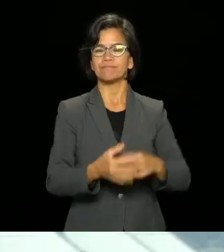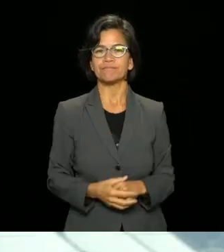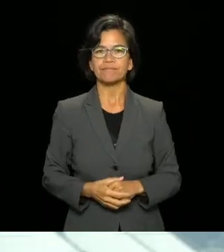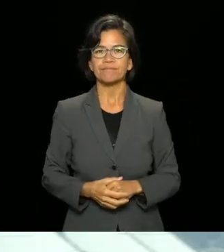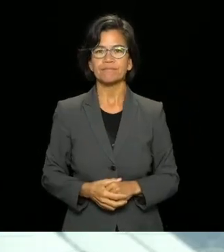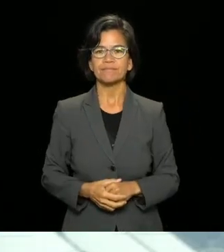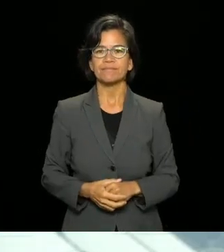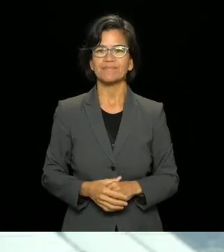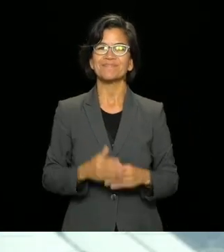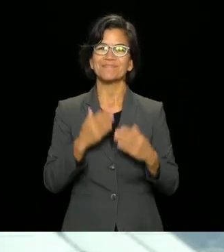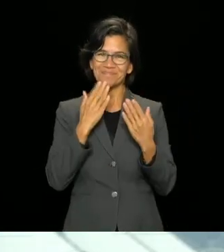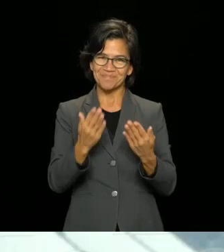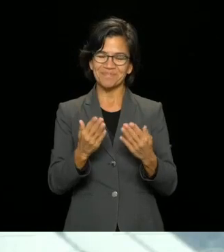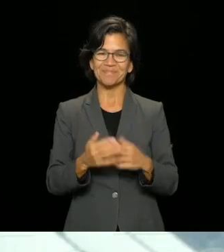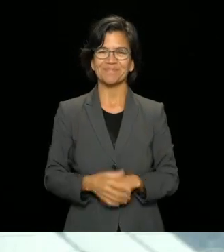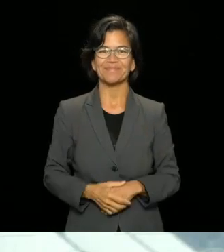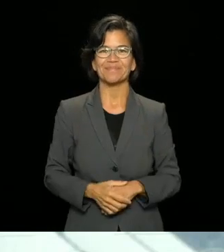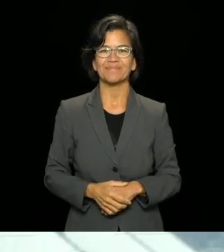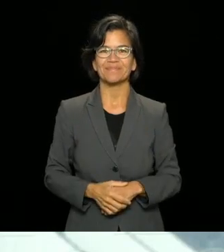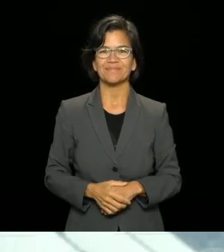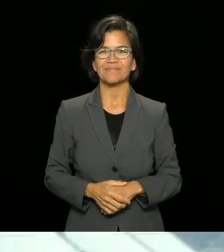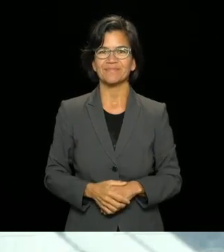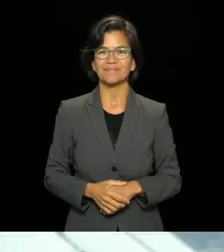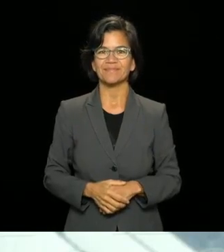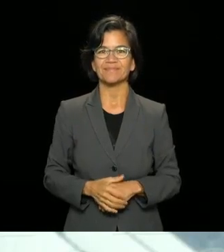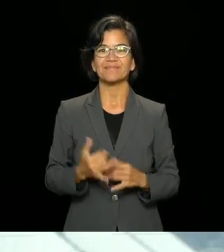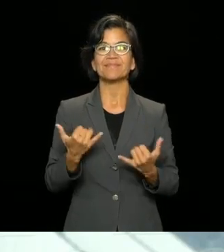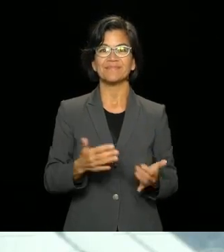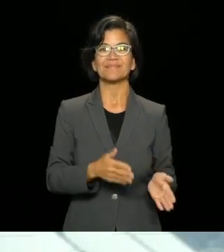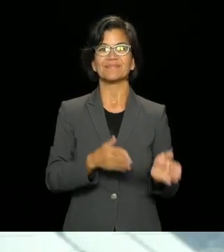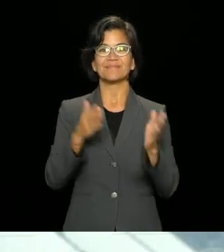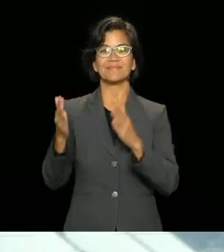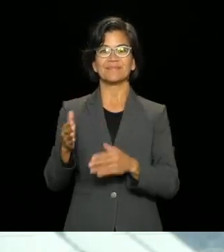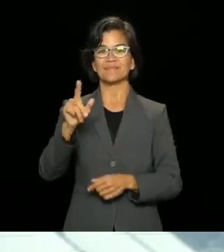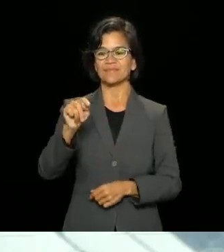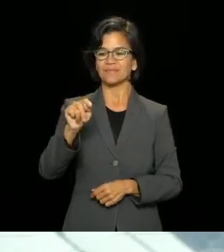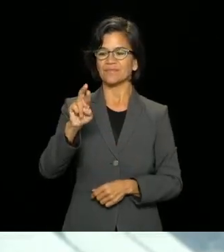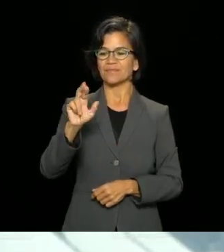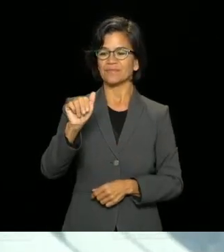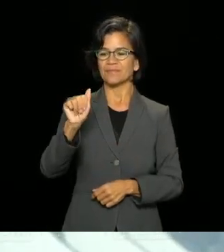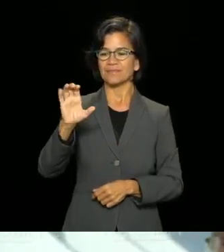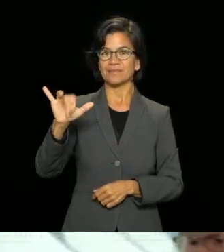And now I'd like to introduce Tracy Porteous from EVA BC.